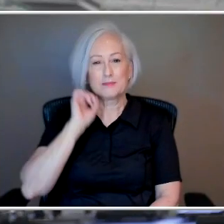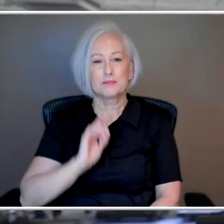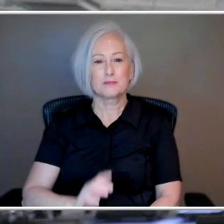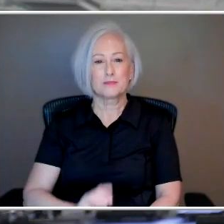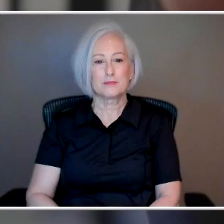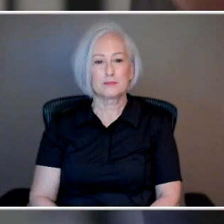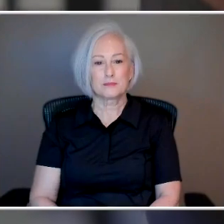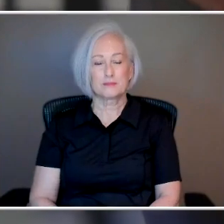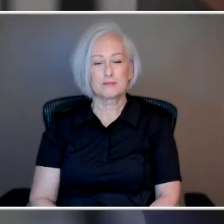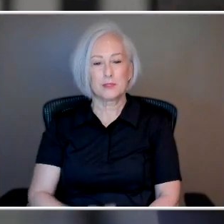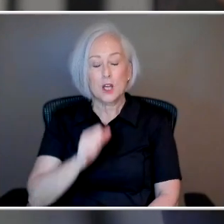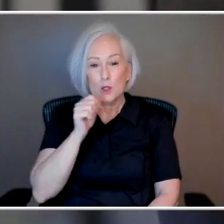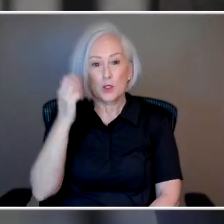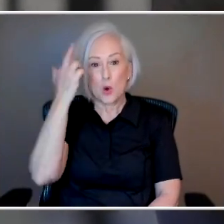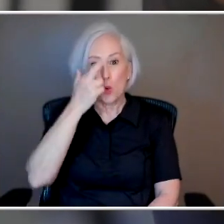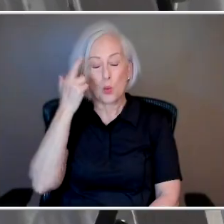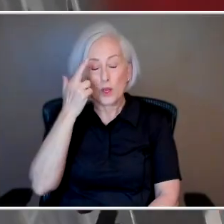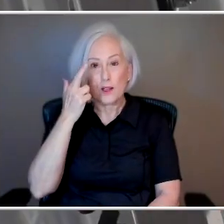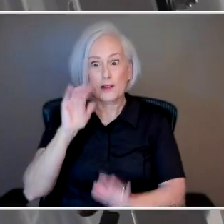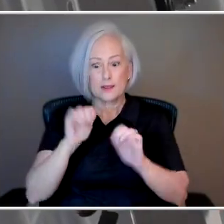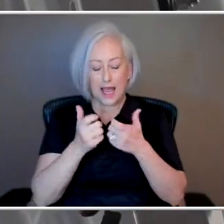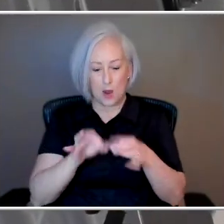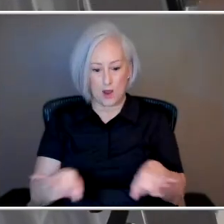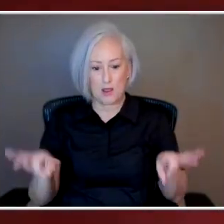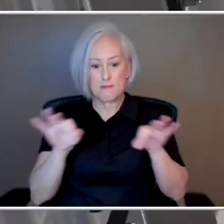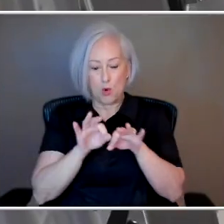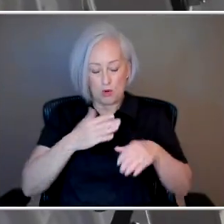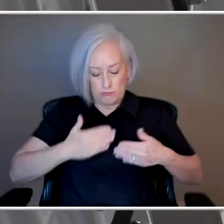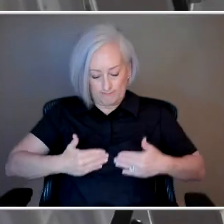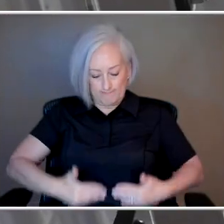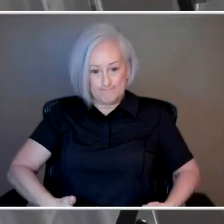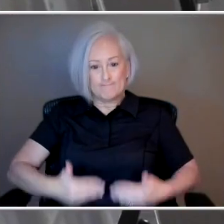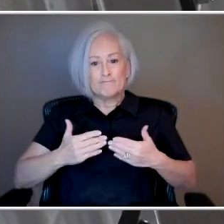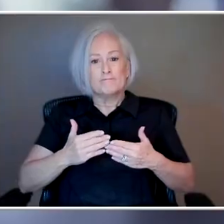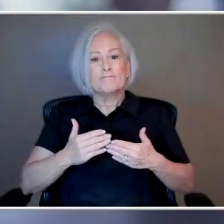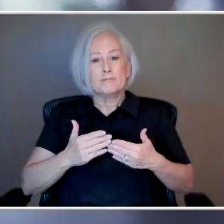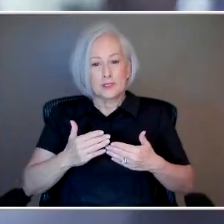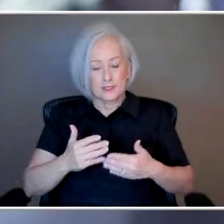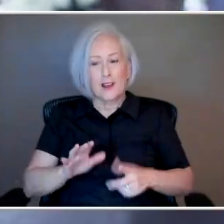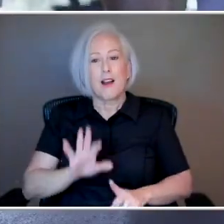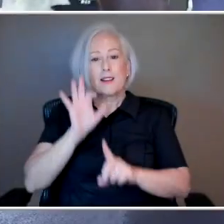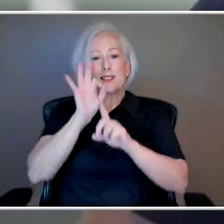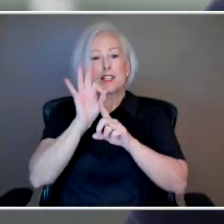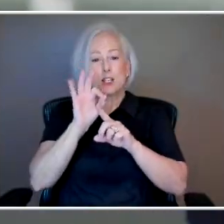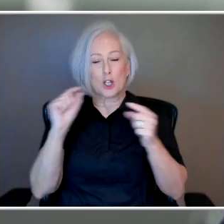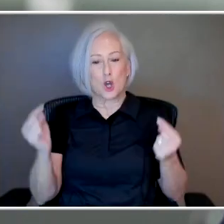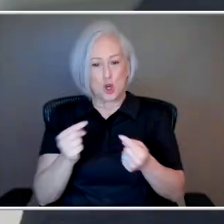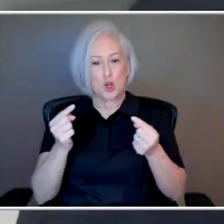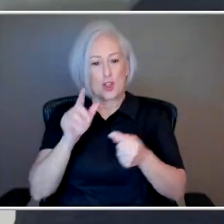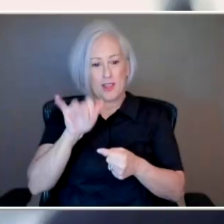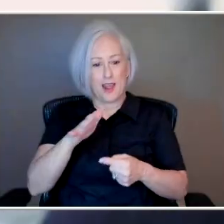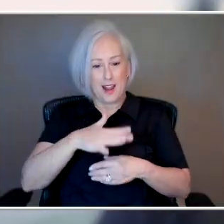how important your trunk is until you hurt it. I realized that there wasn't many things that didn't hurt it.